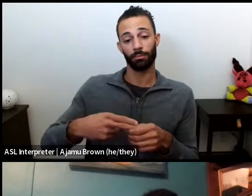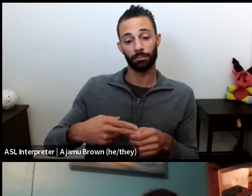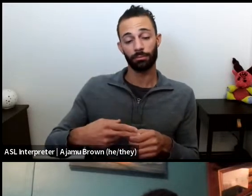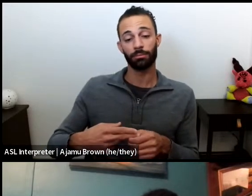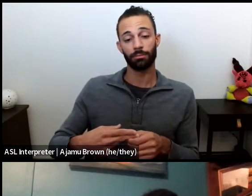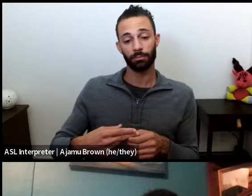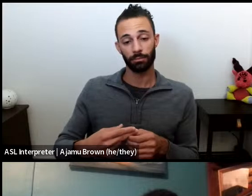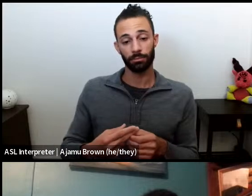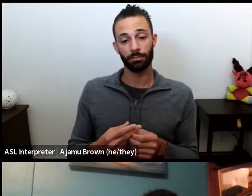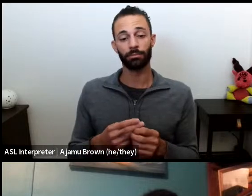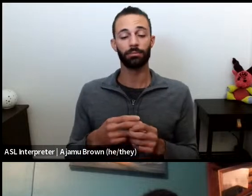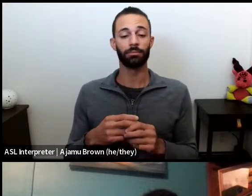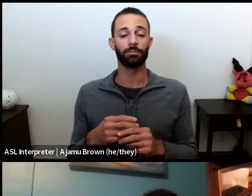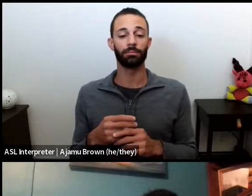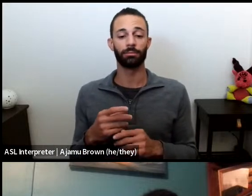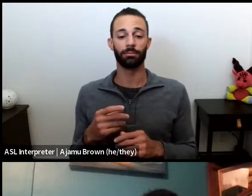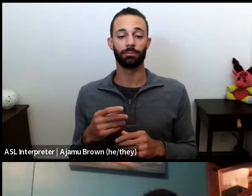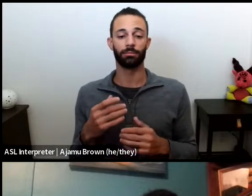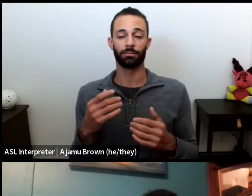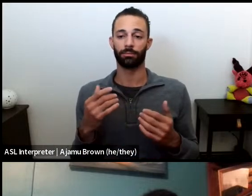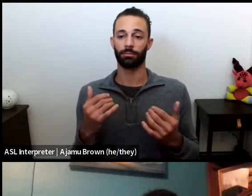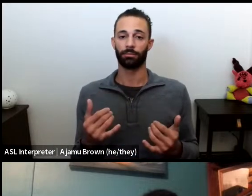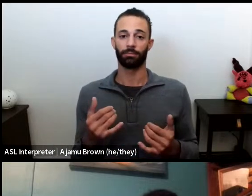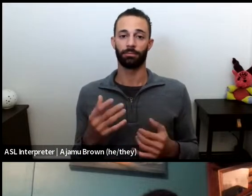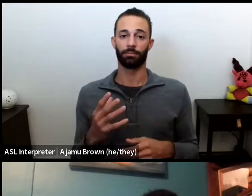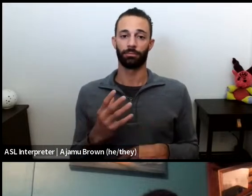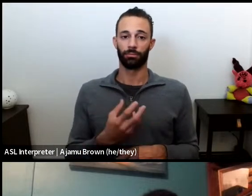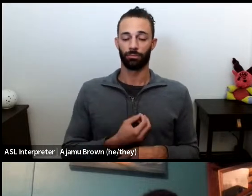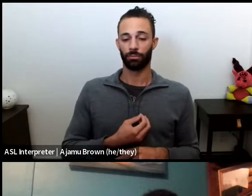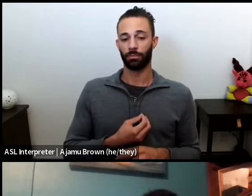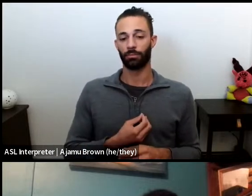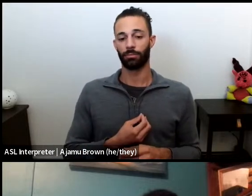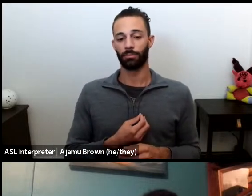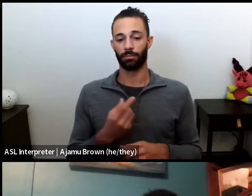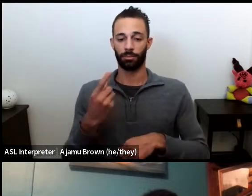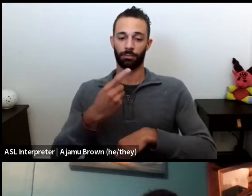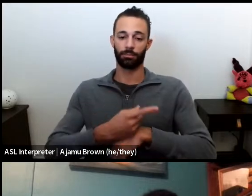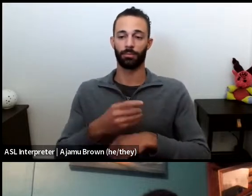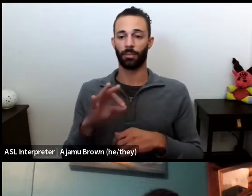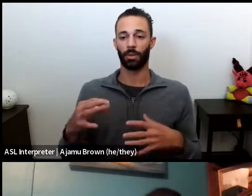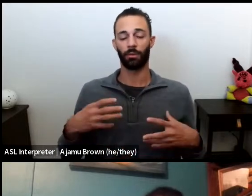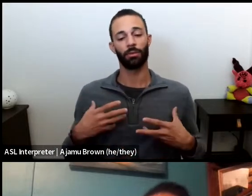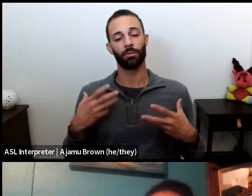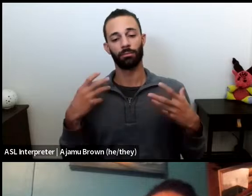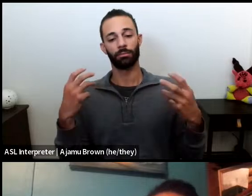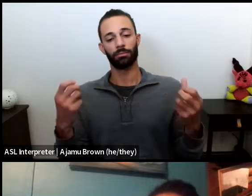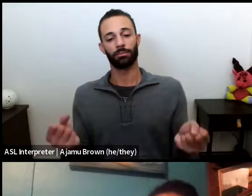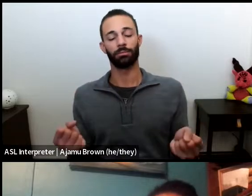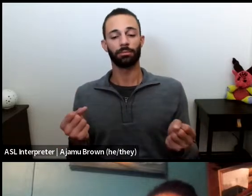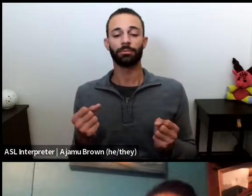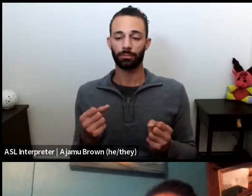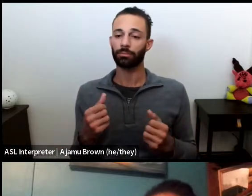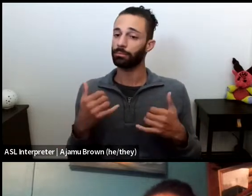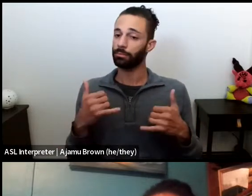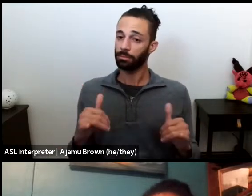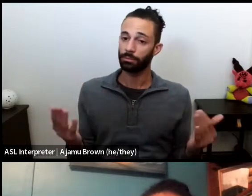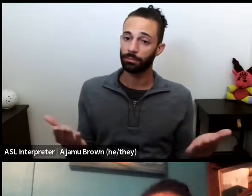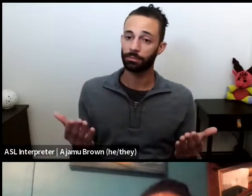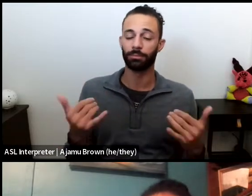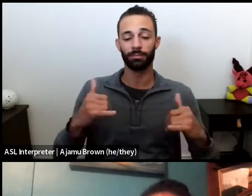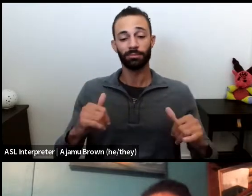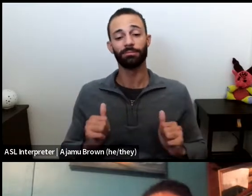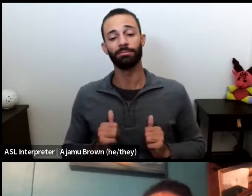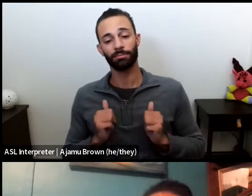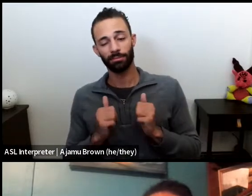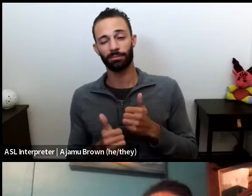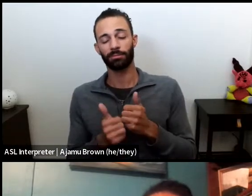of Rejuvenation. Yeah, we're still here. We're still alive, y'all. The most important thing that I